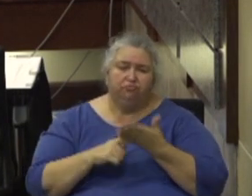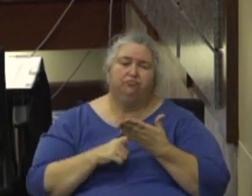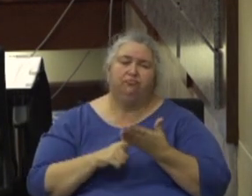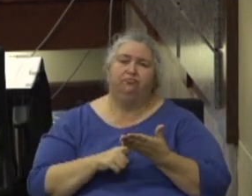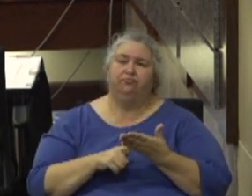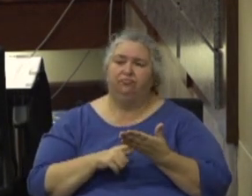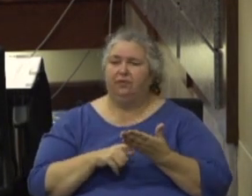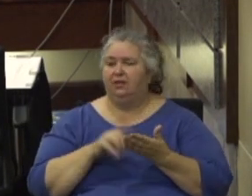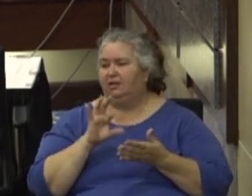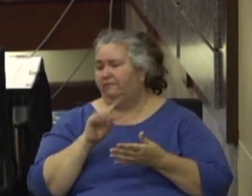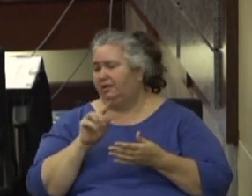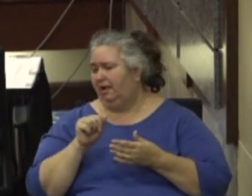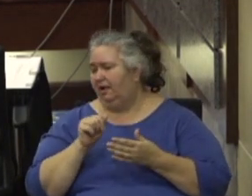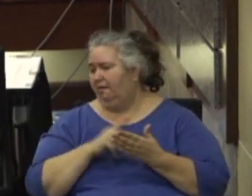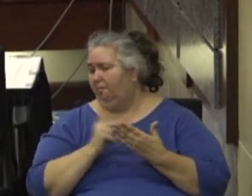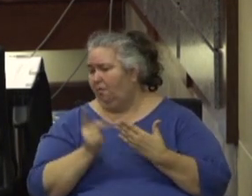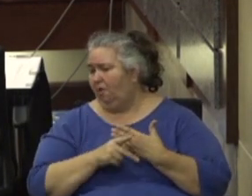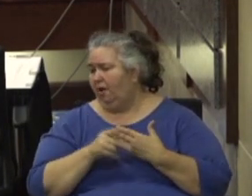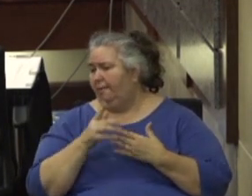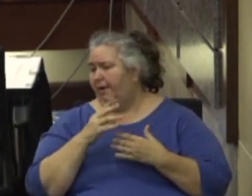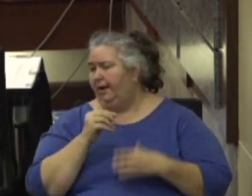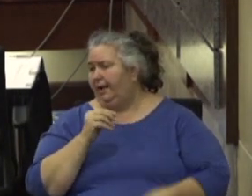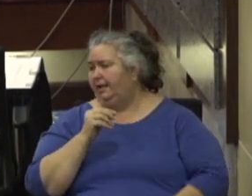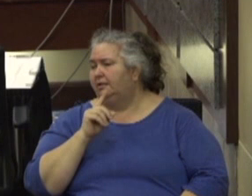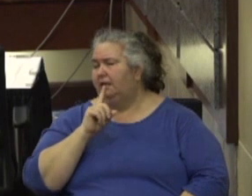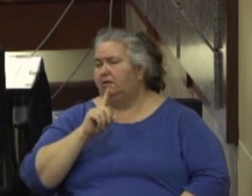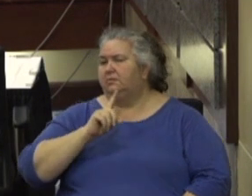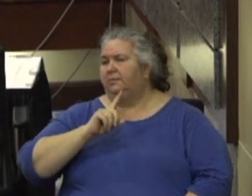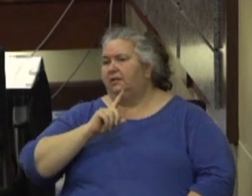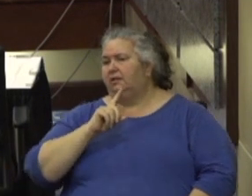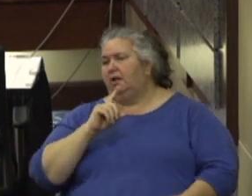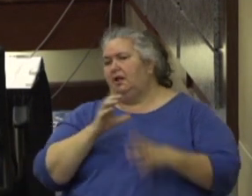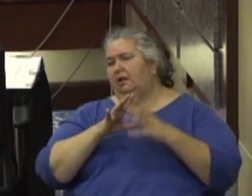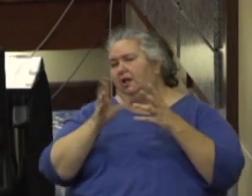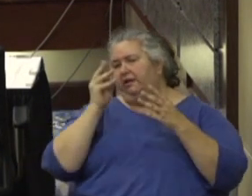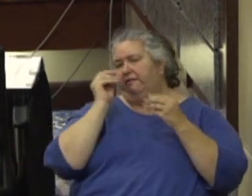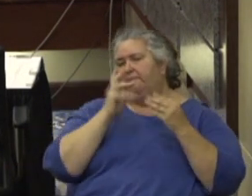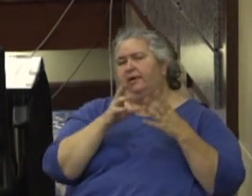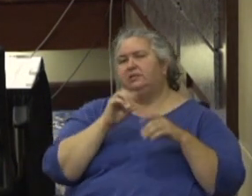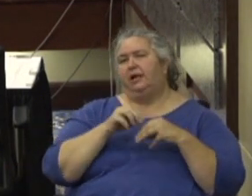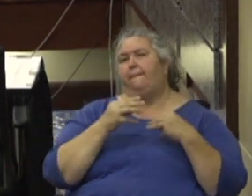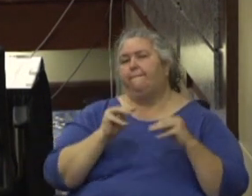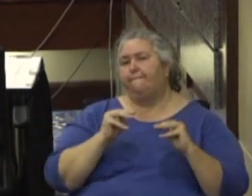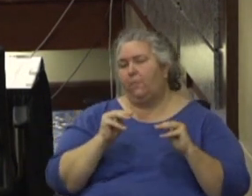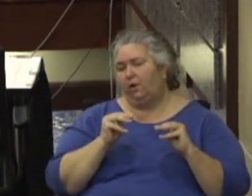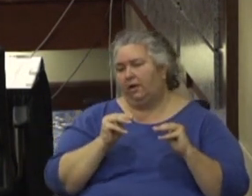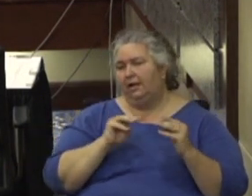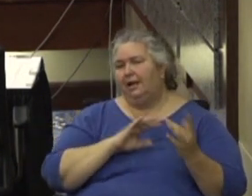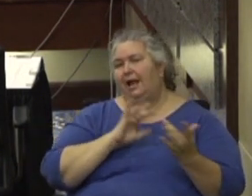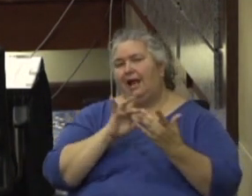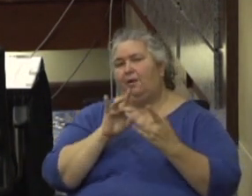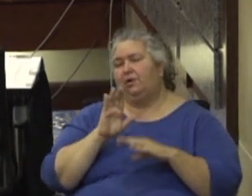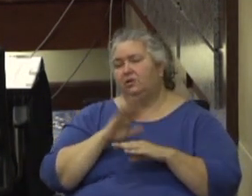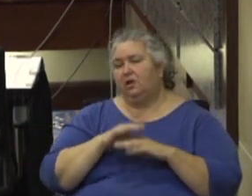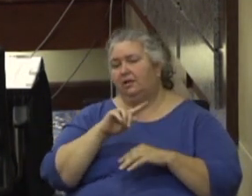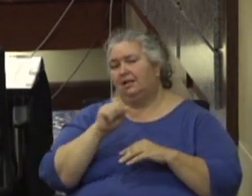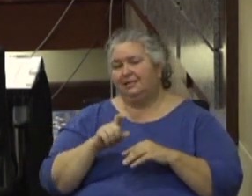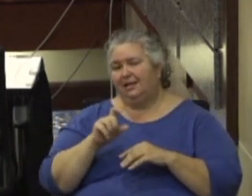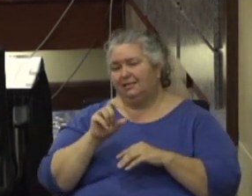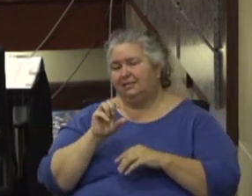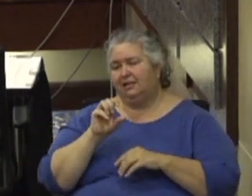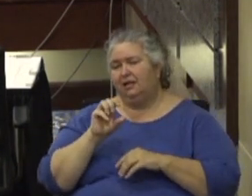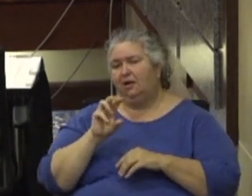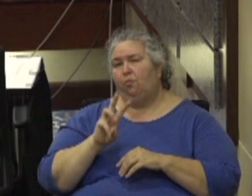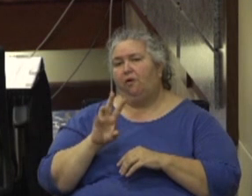SBA program. And then there's been significant amount of information and marketing to outreach on the Texas Workforce